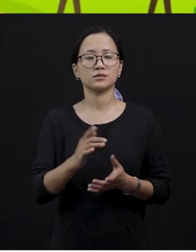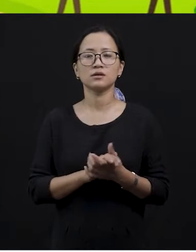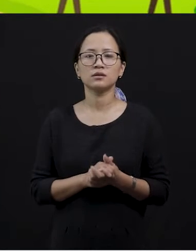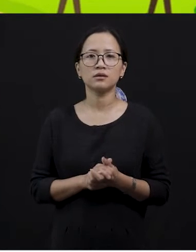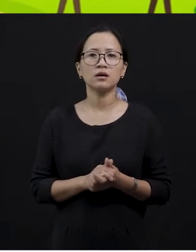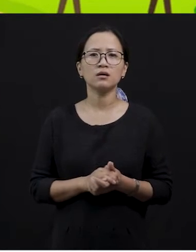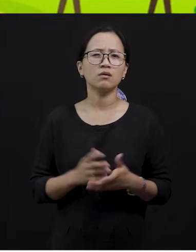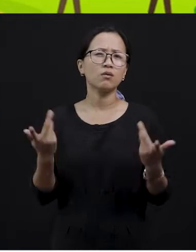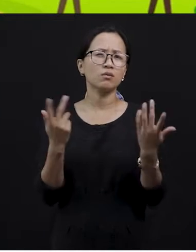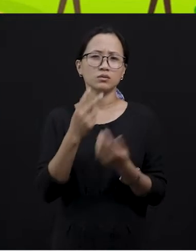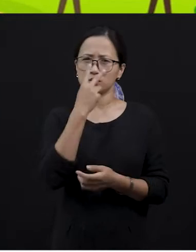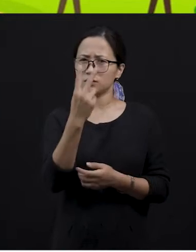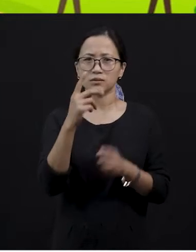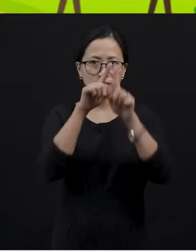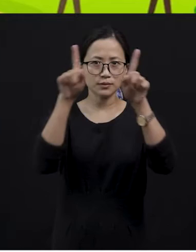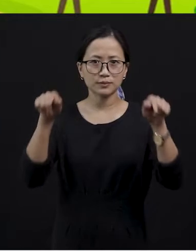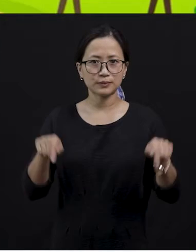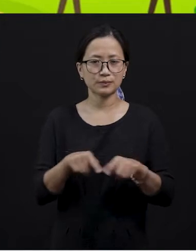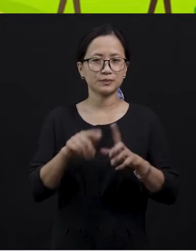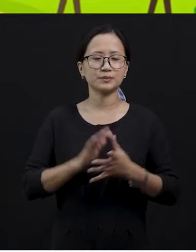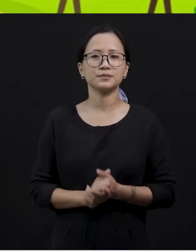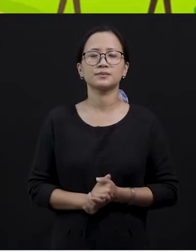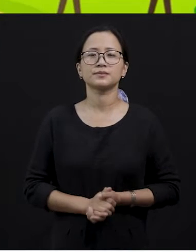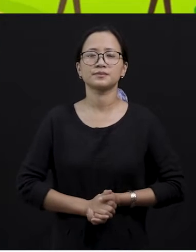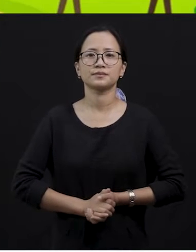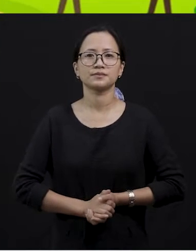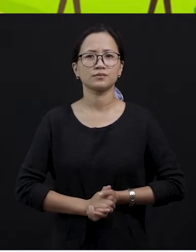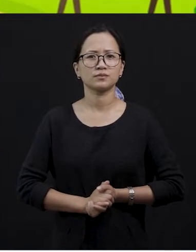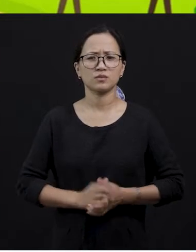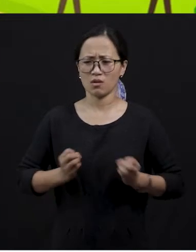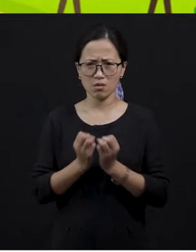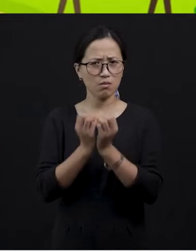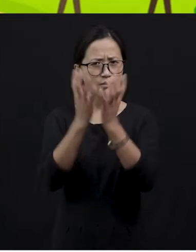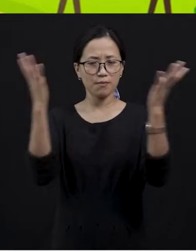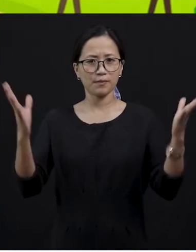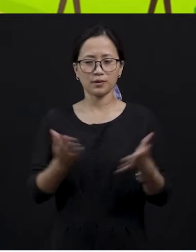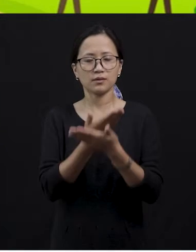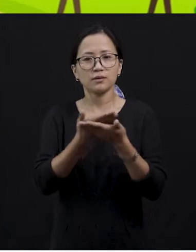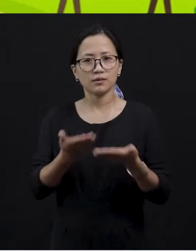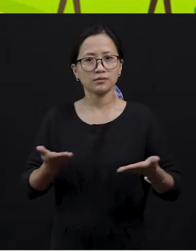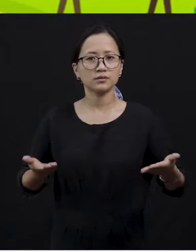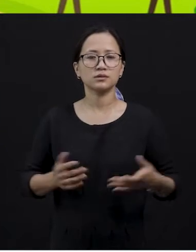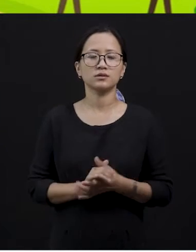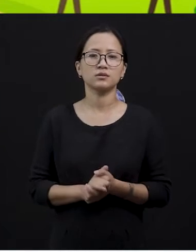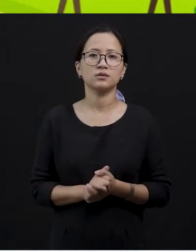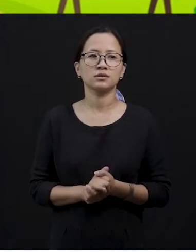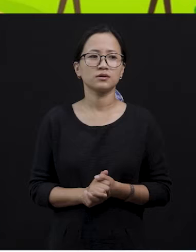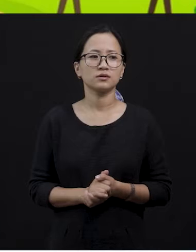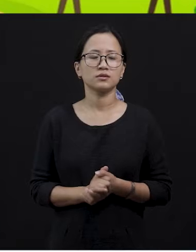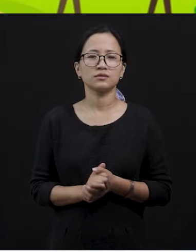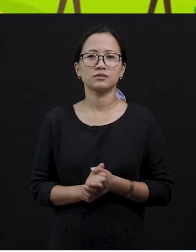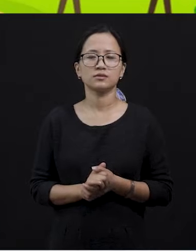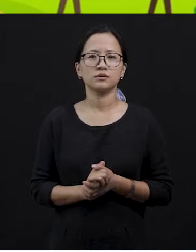children, what do you see in this picture? You see so many things, isn't it? So, let us